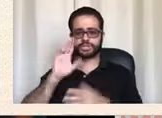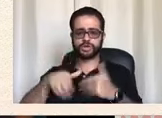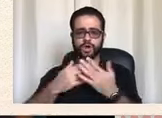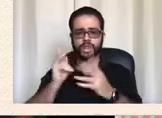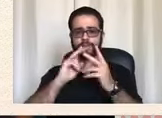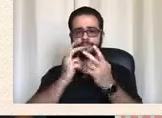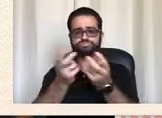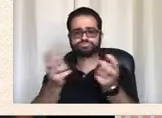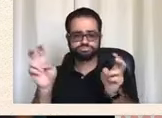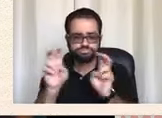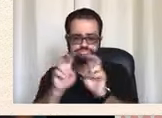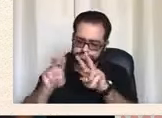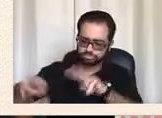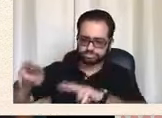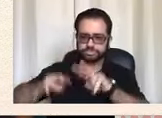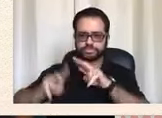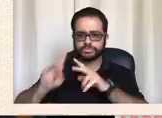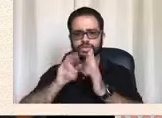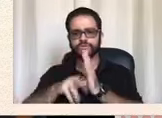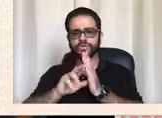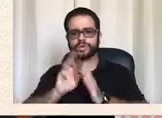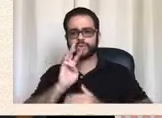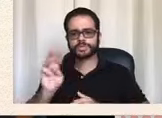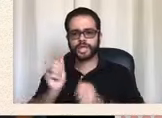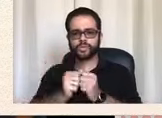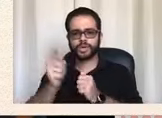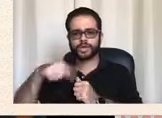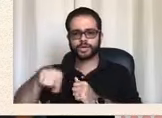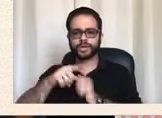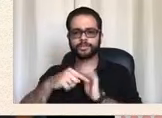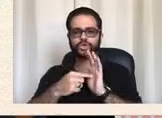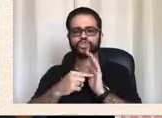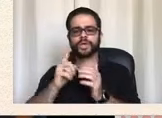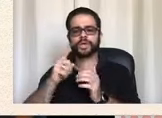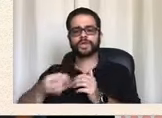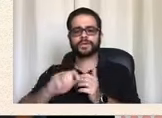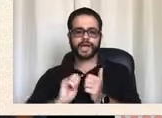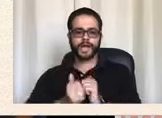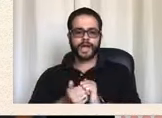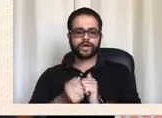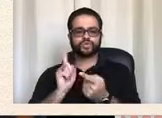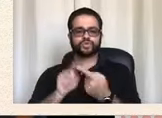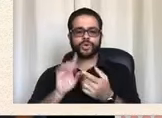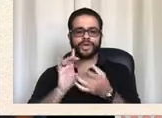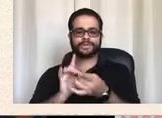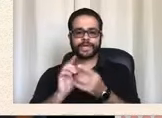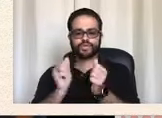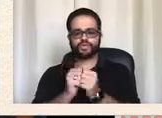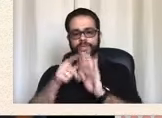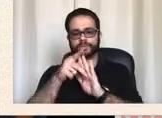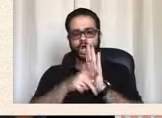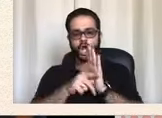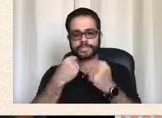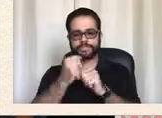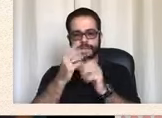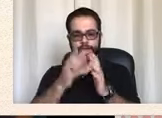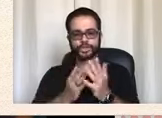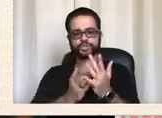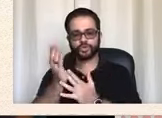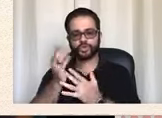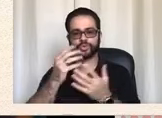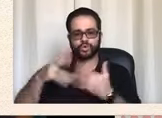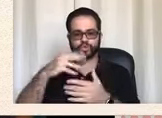of checking out. He's going over a website with them, showing them how to engage with policymakers through social media. Now,